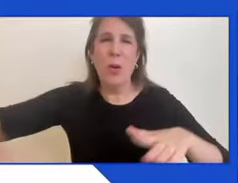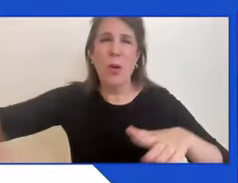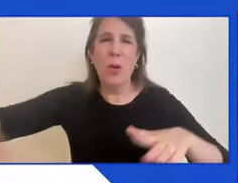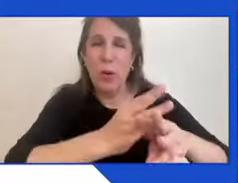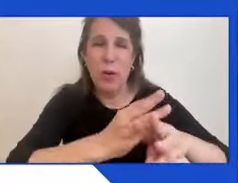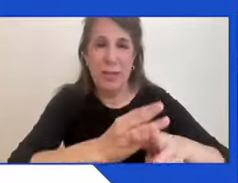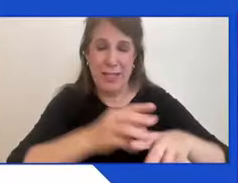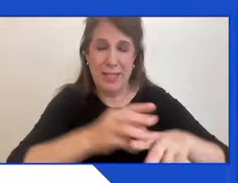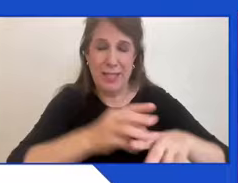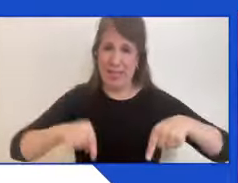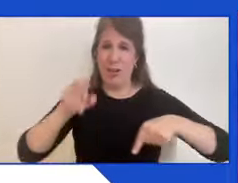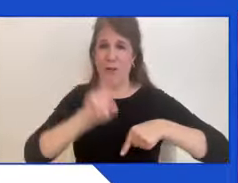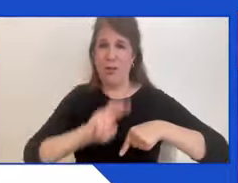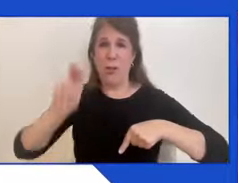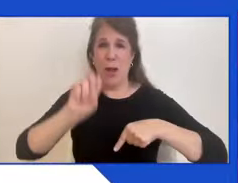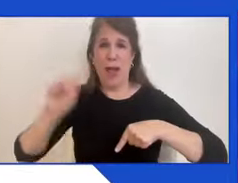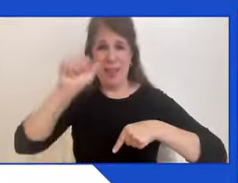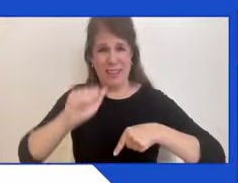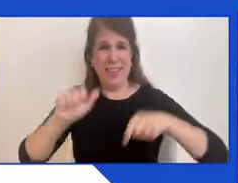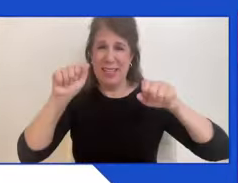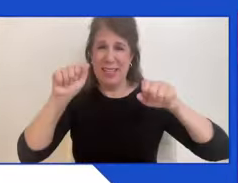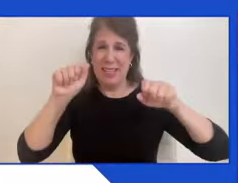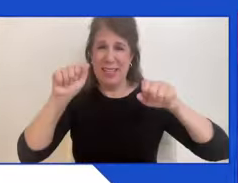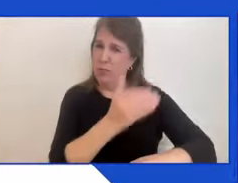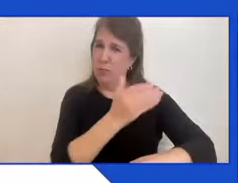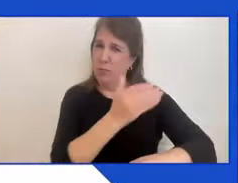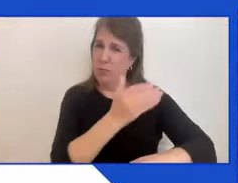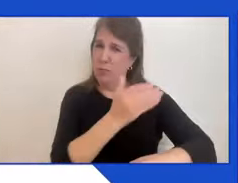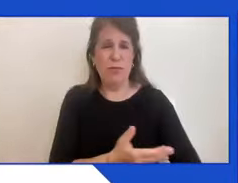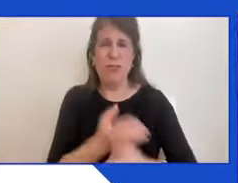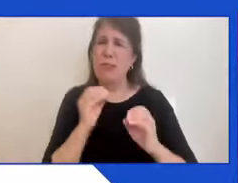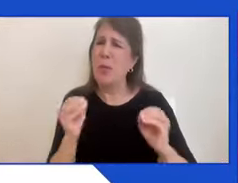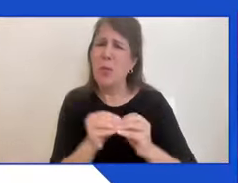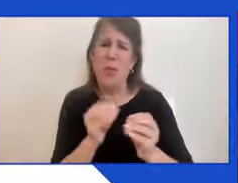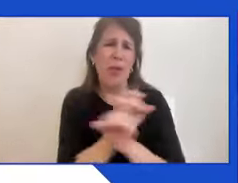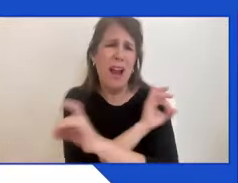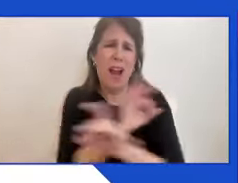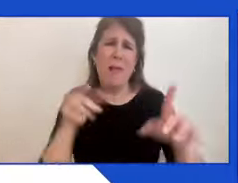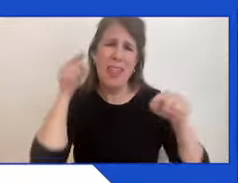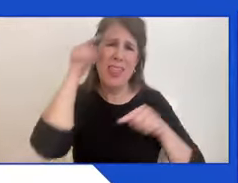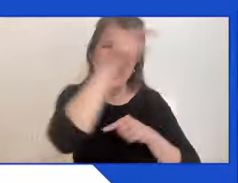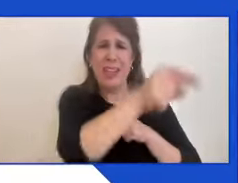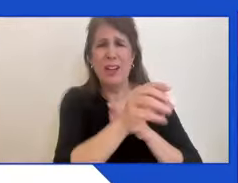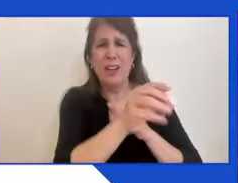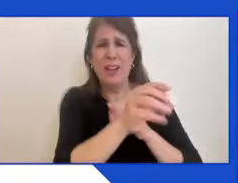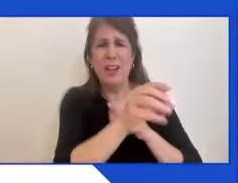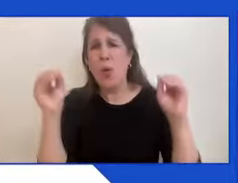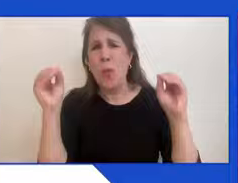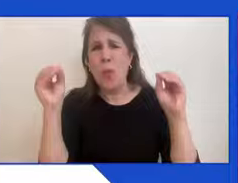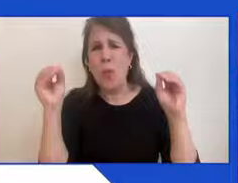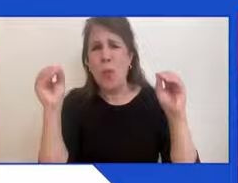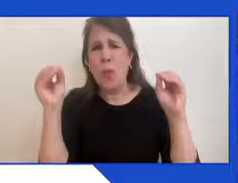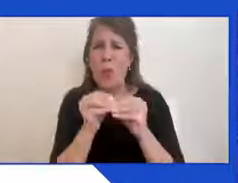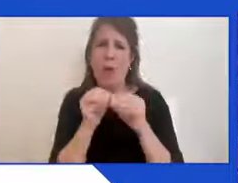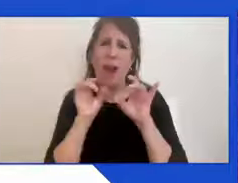here. No more horror there. No more hatred here. You are not